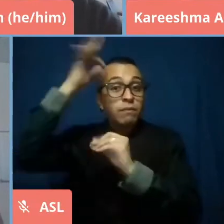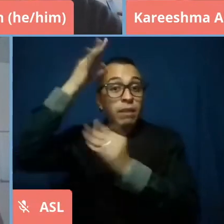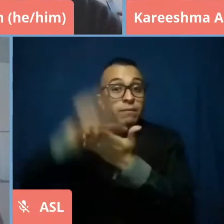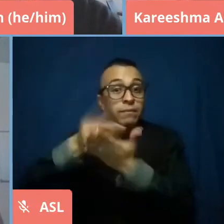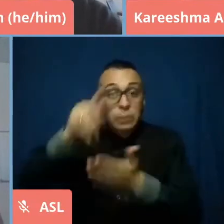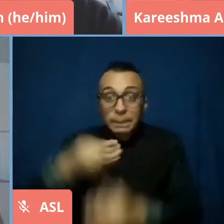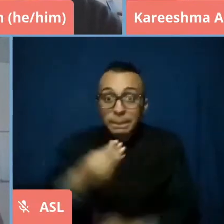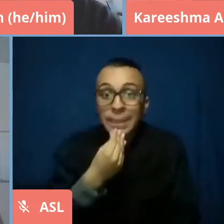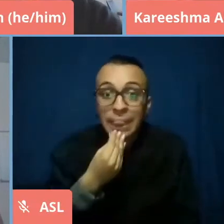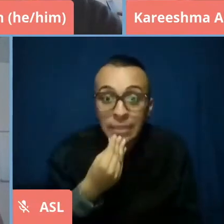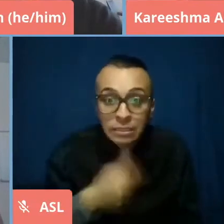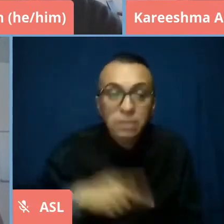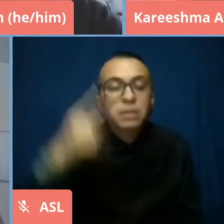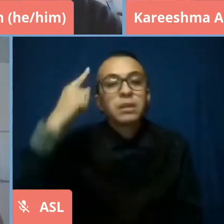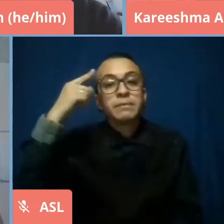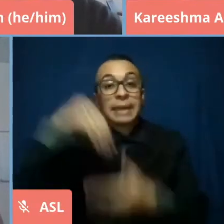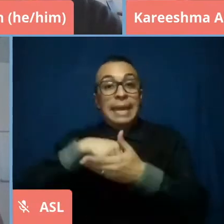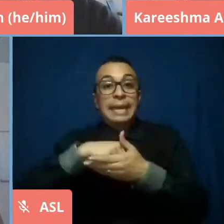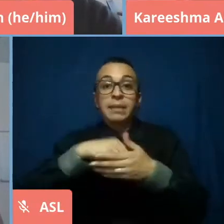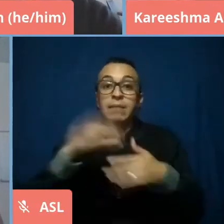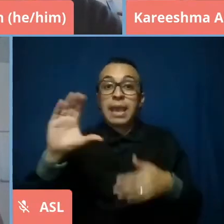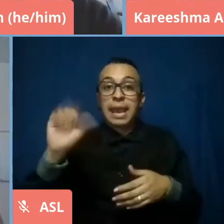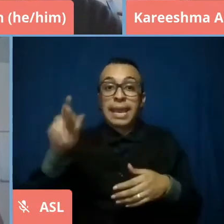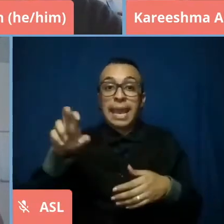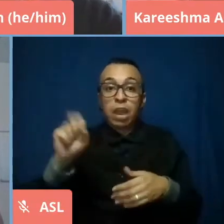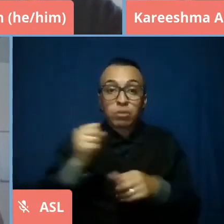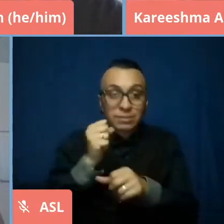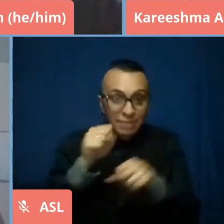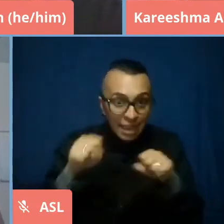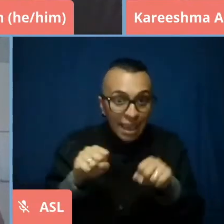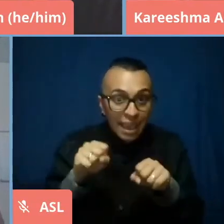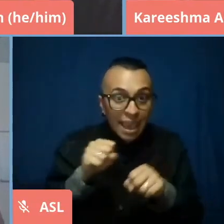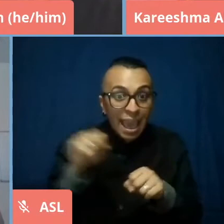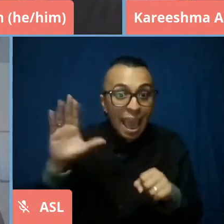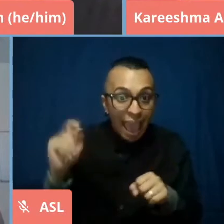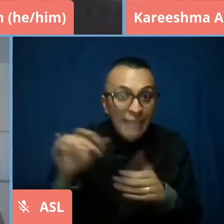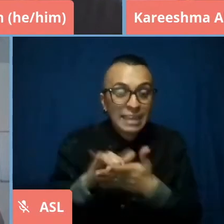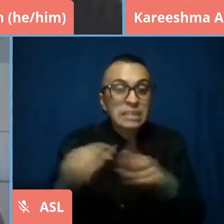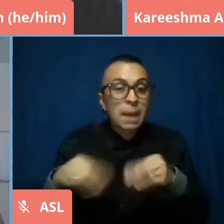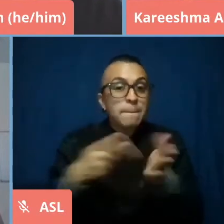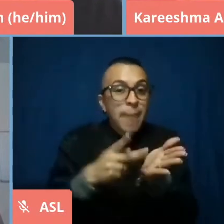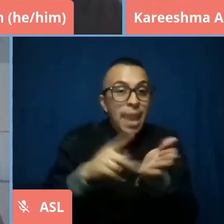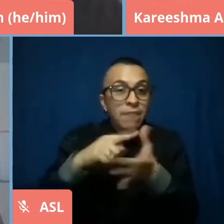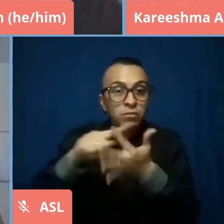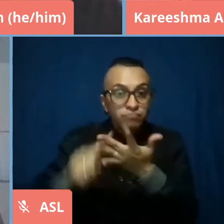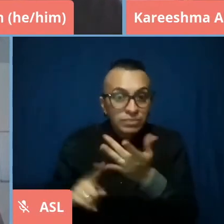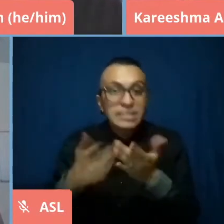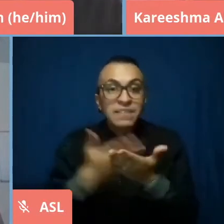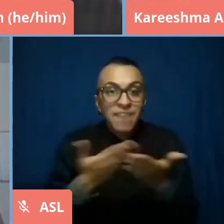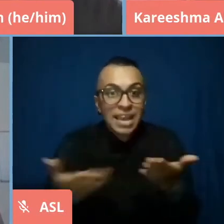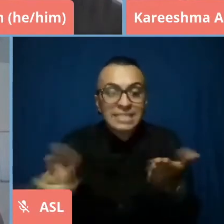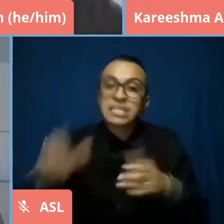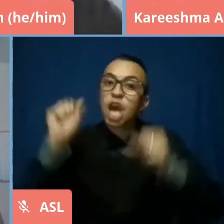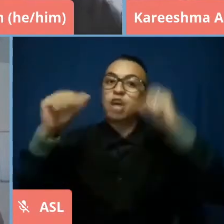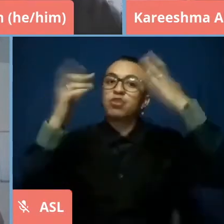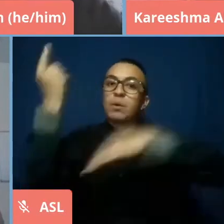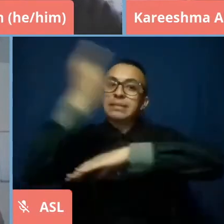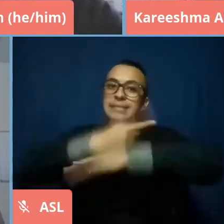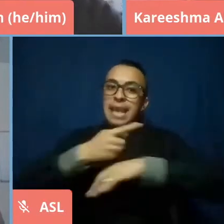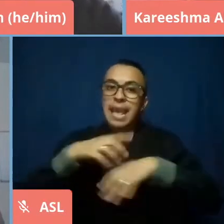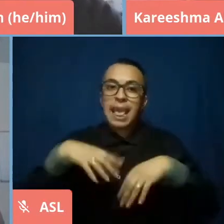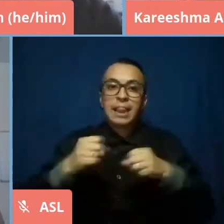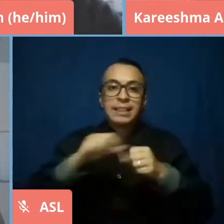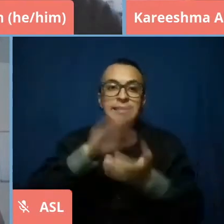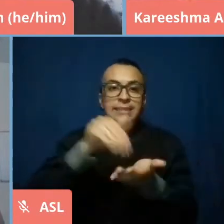meals, the additional federal funding in the CARES Act that is paying for devices, that is allowing virtual care, adult day health centers to be able to